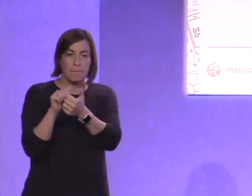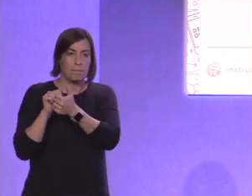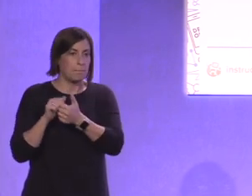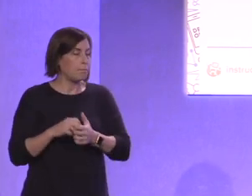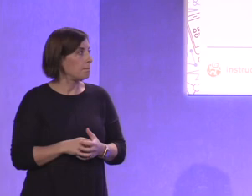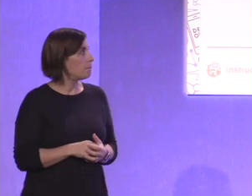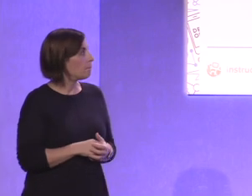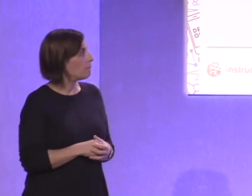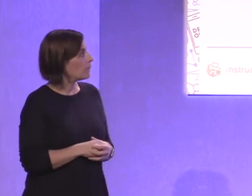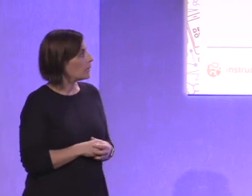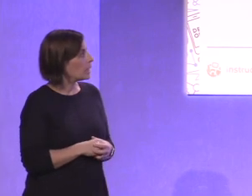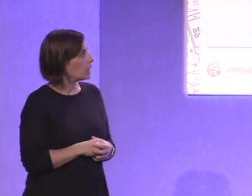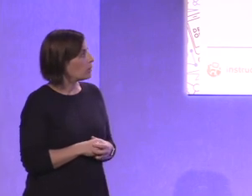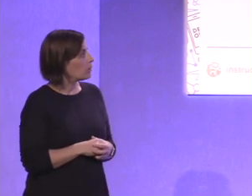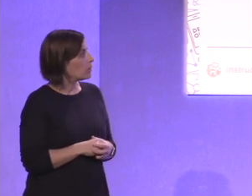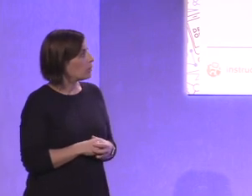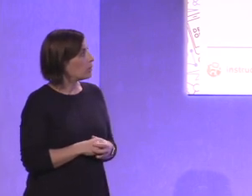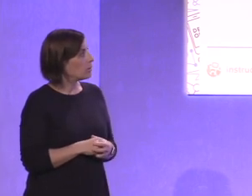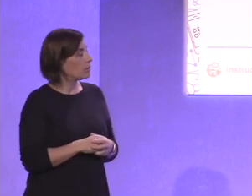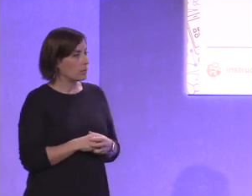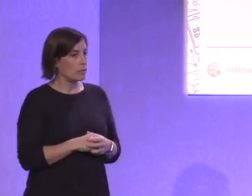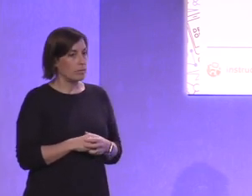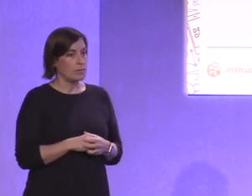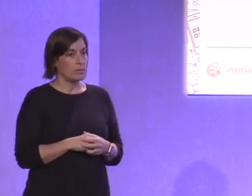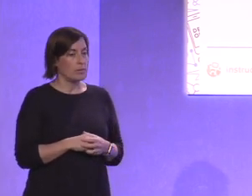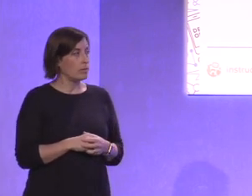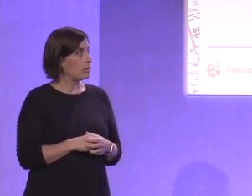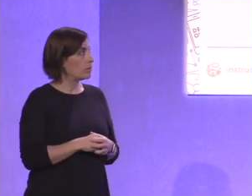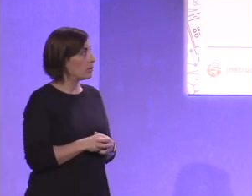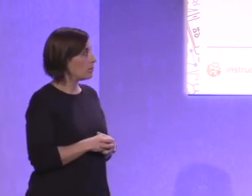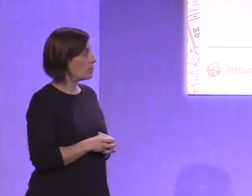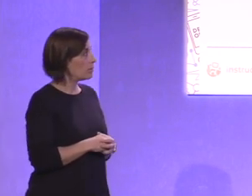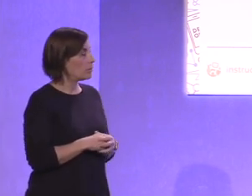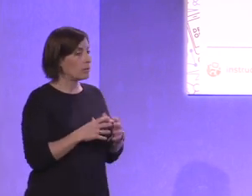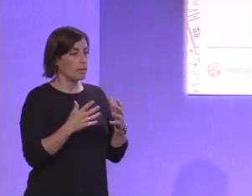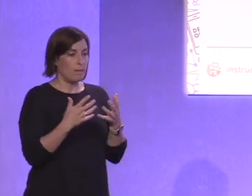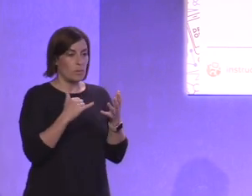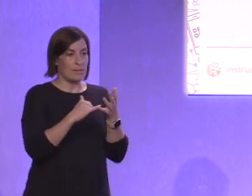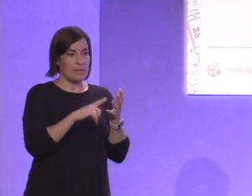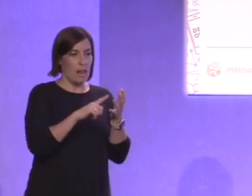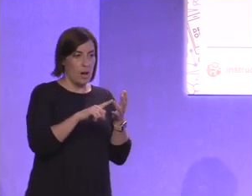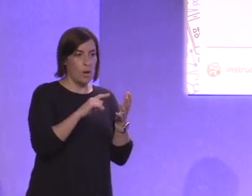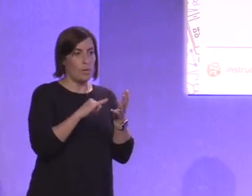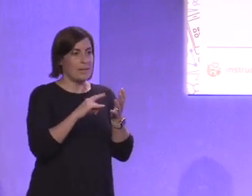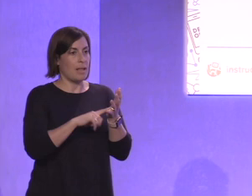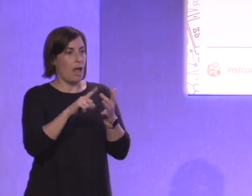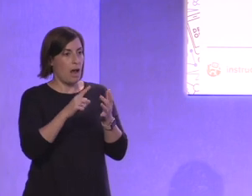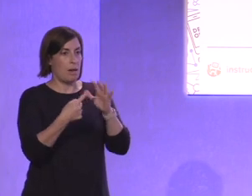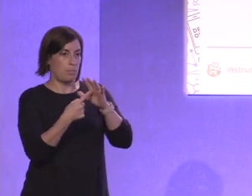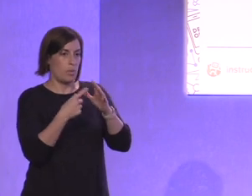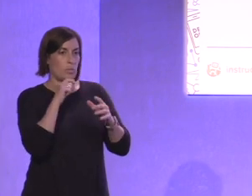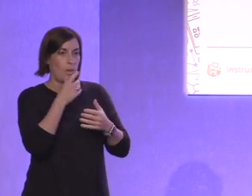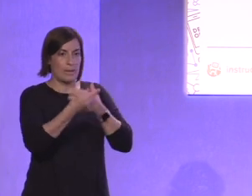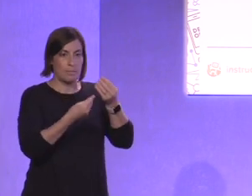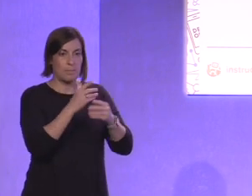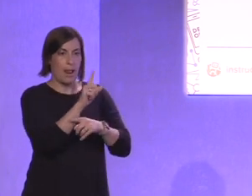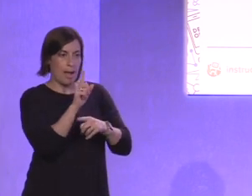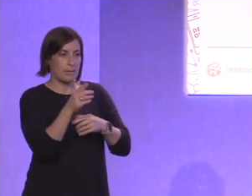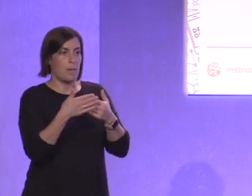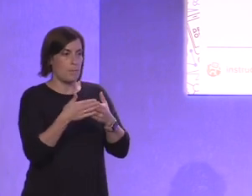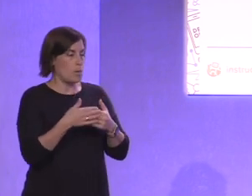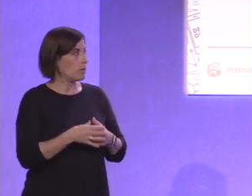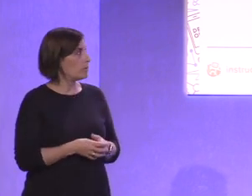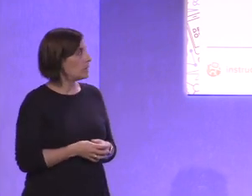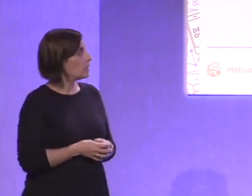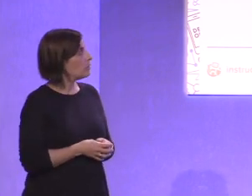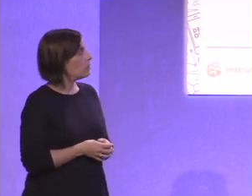And let me, I'm gonna step ahead and I'll start talking about the SLIs and SLOs. Player three is